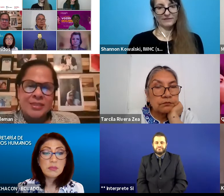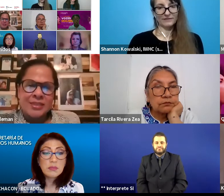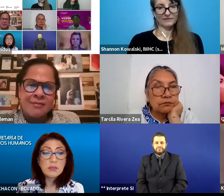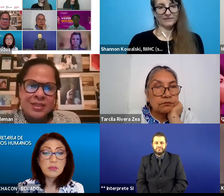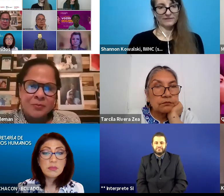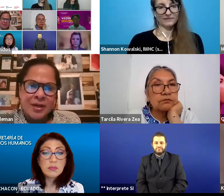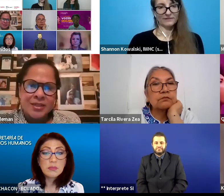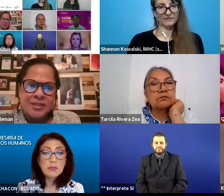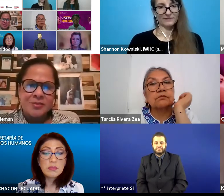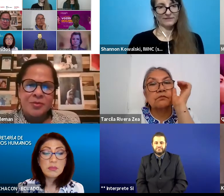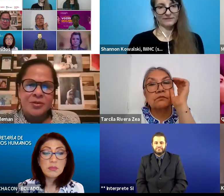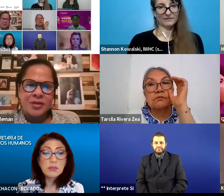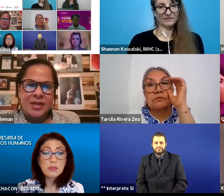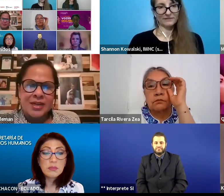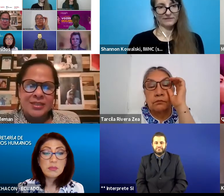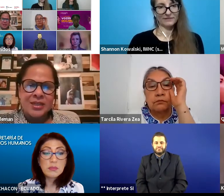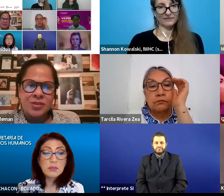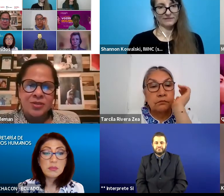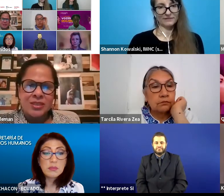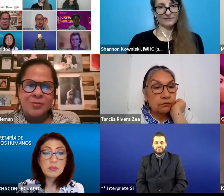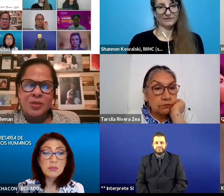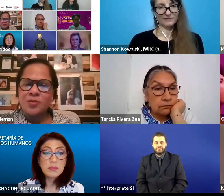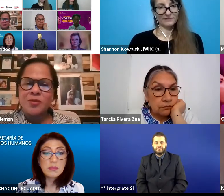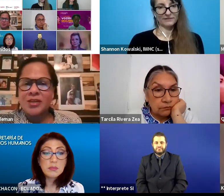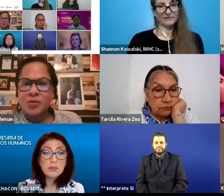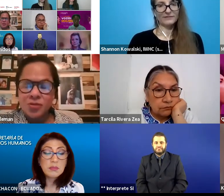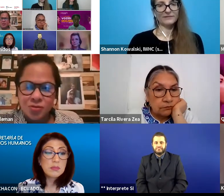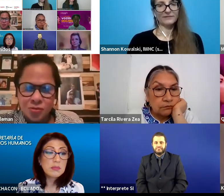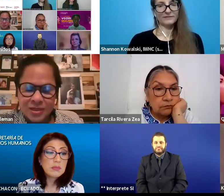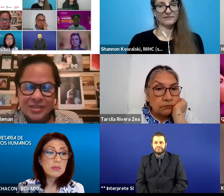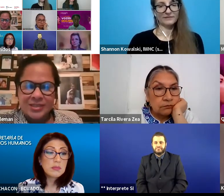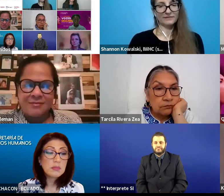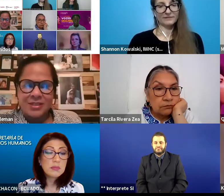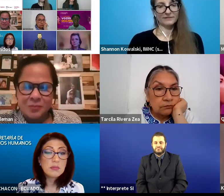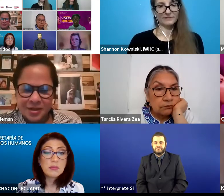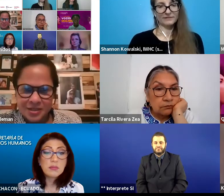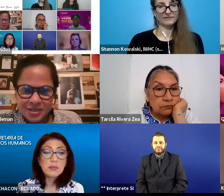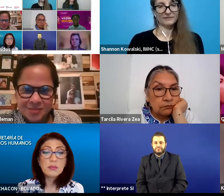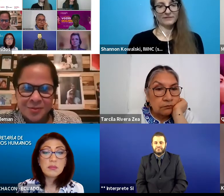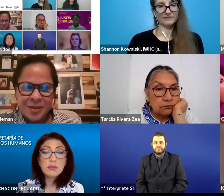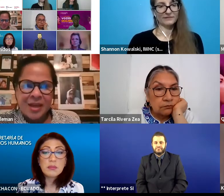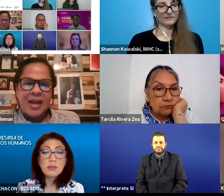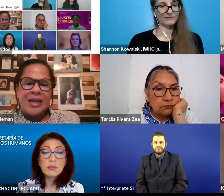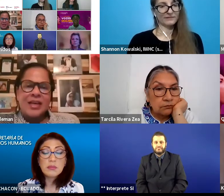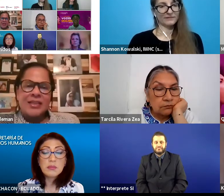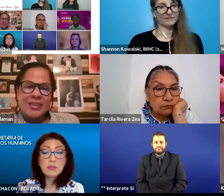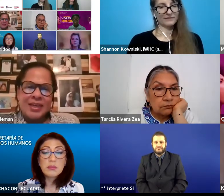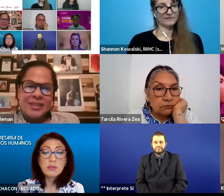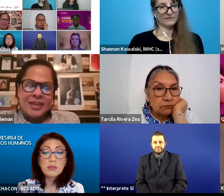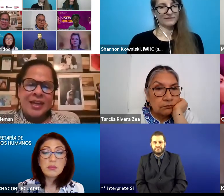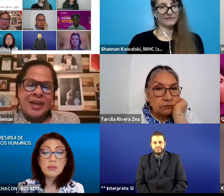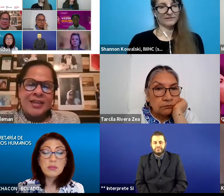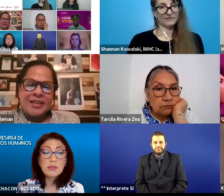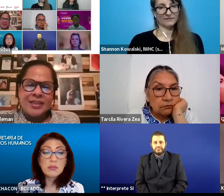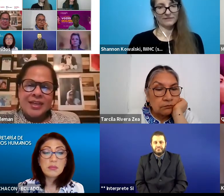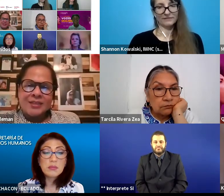they establish partnership with organizations with whom they don't usually establish partnership. And